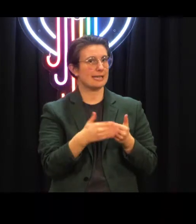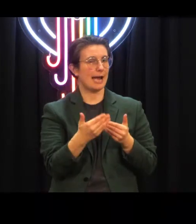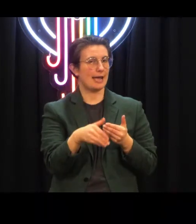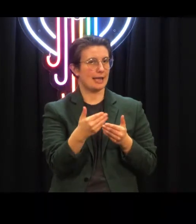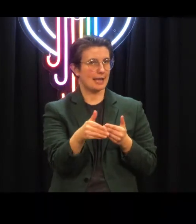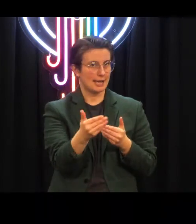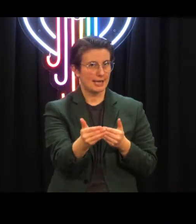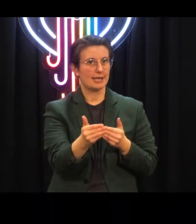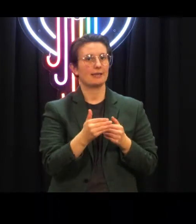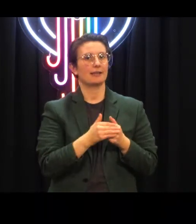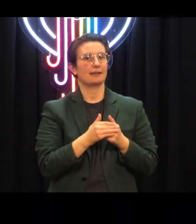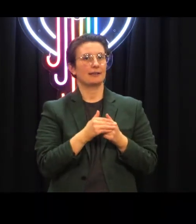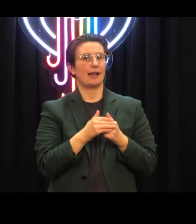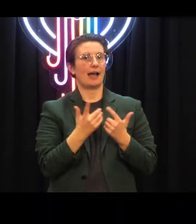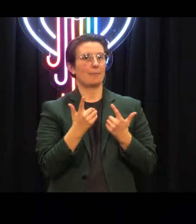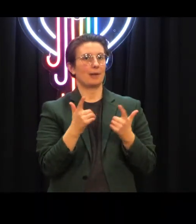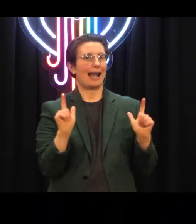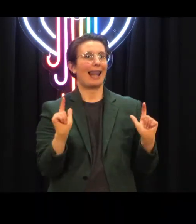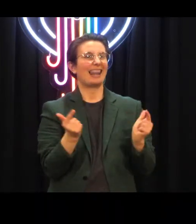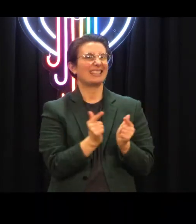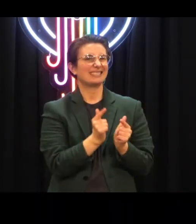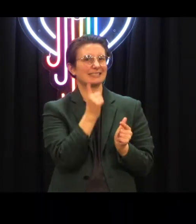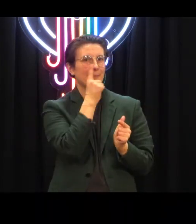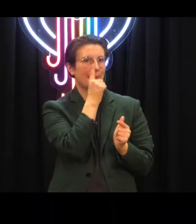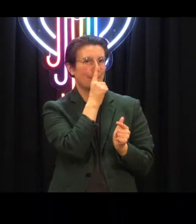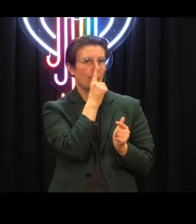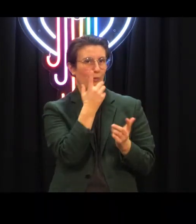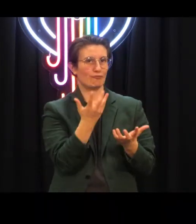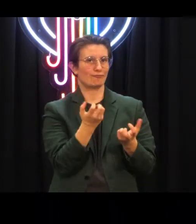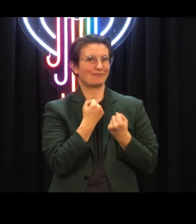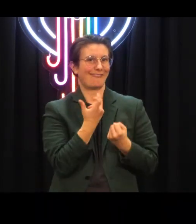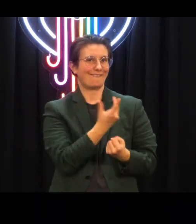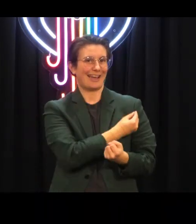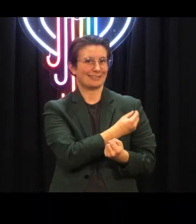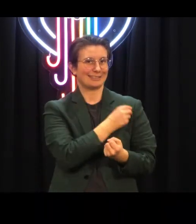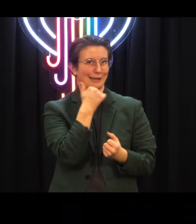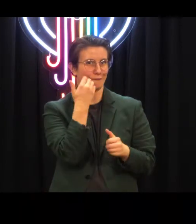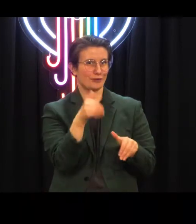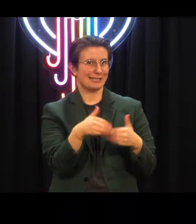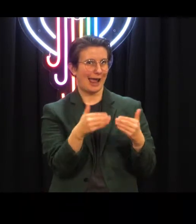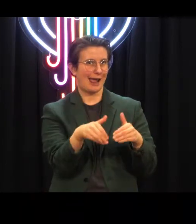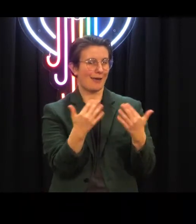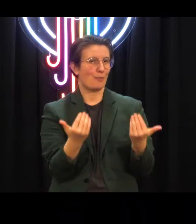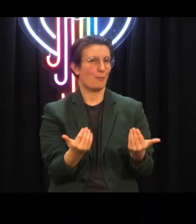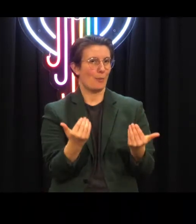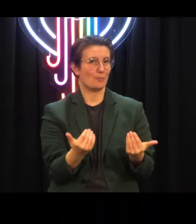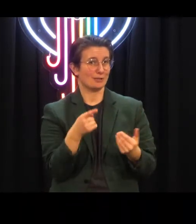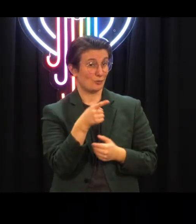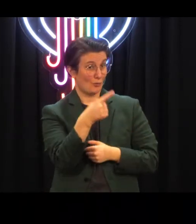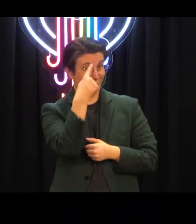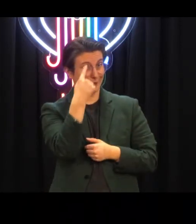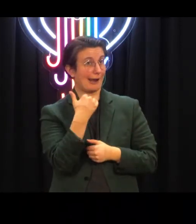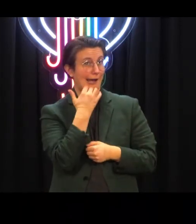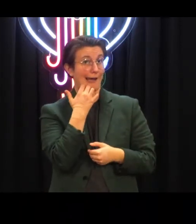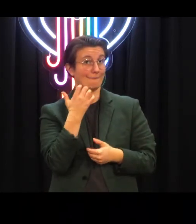demand issue? We have plenty of supply. I think we do need to make sure, and we are, that